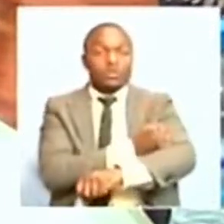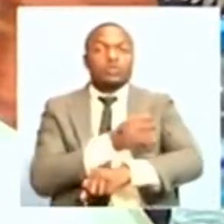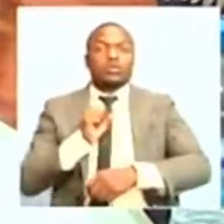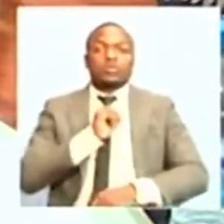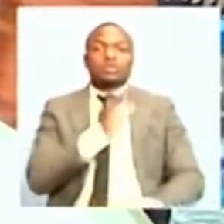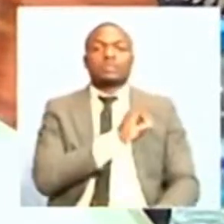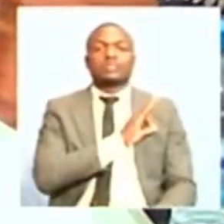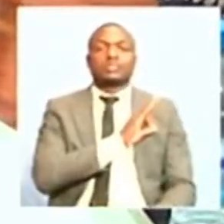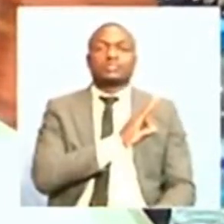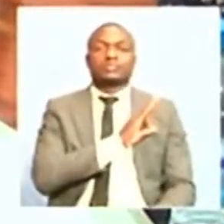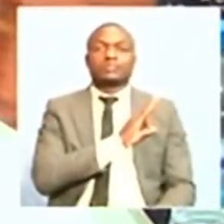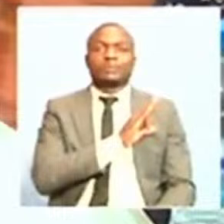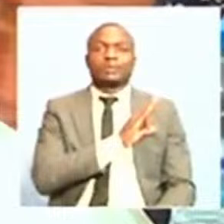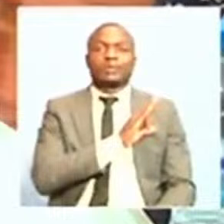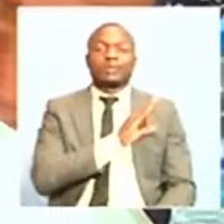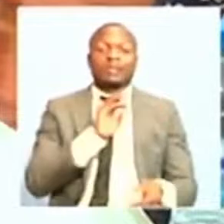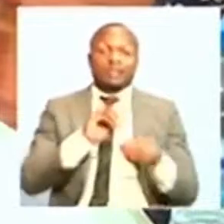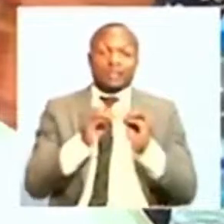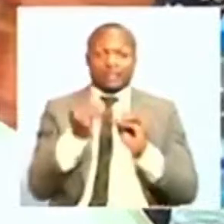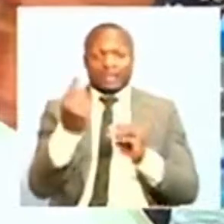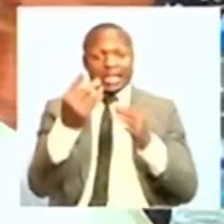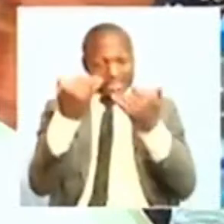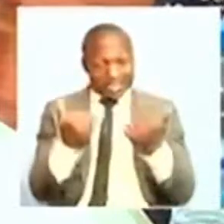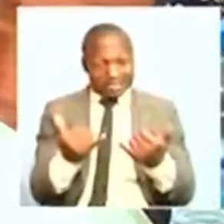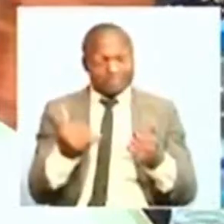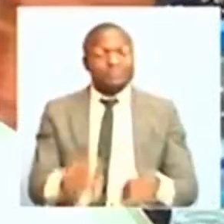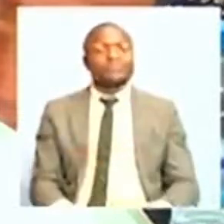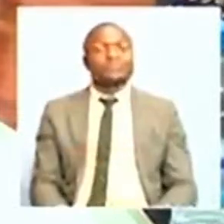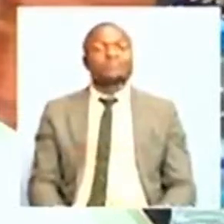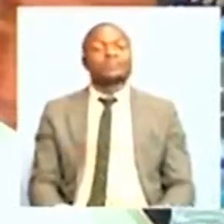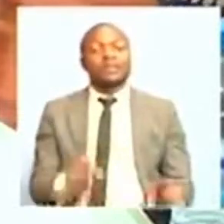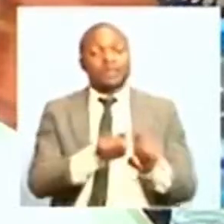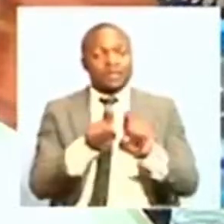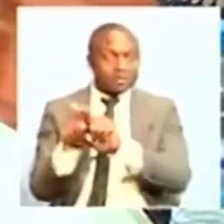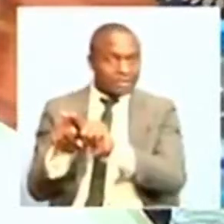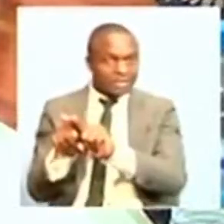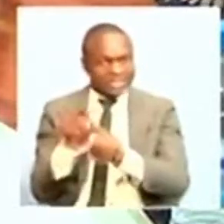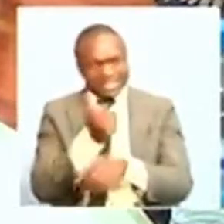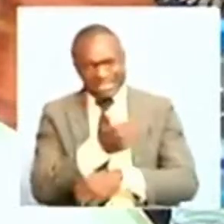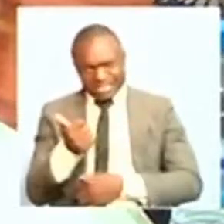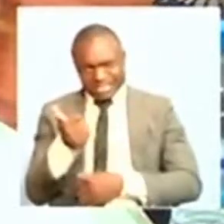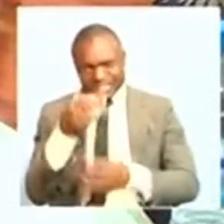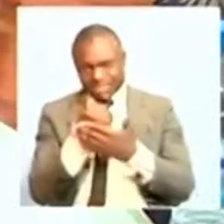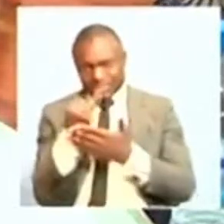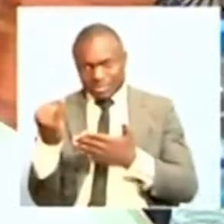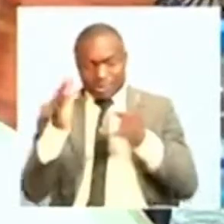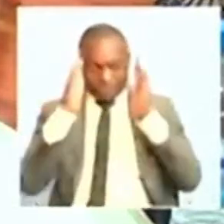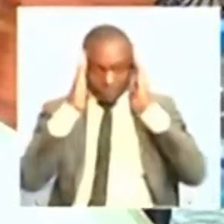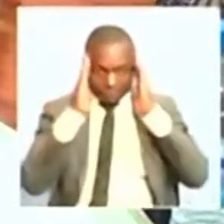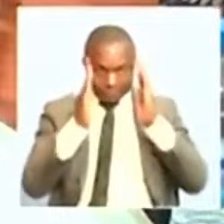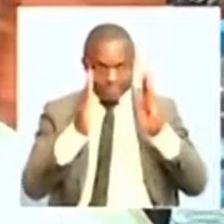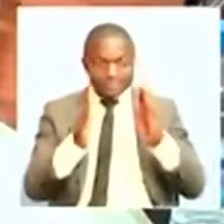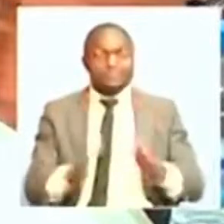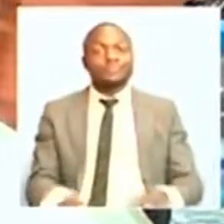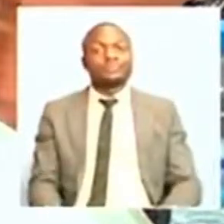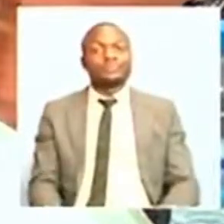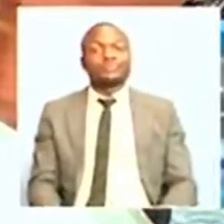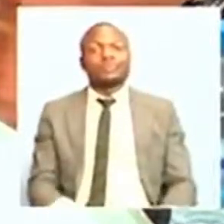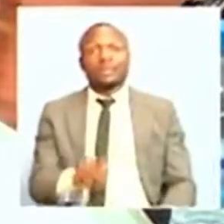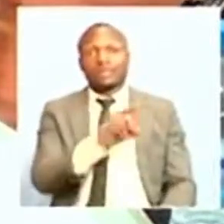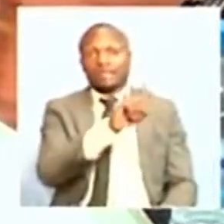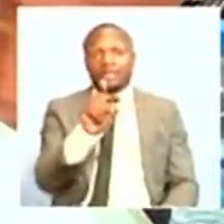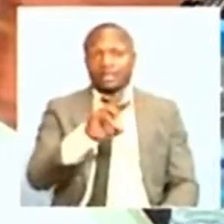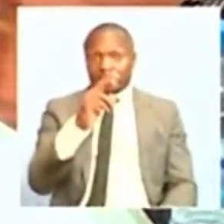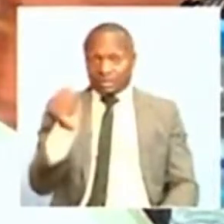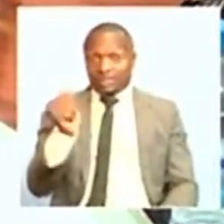staff members. That is number one. Now also the other issue I'm looking at is ZRI